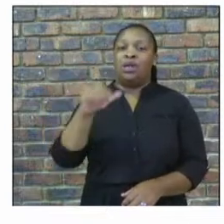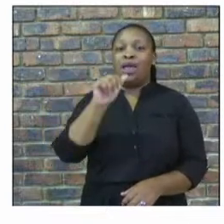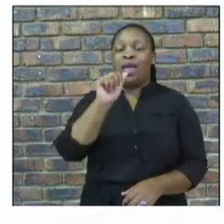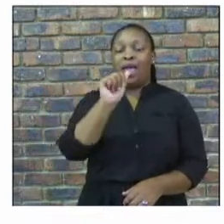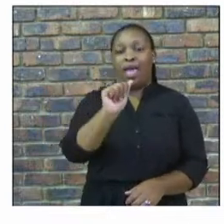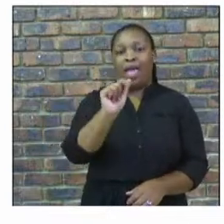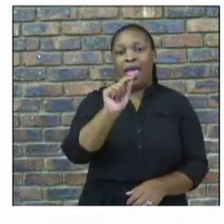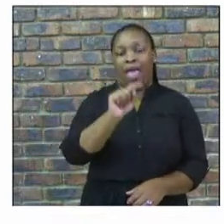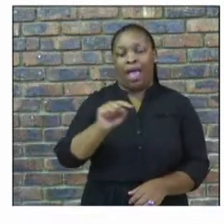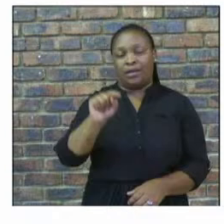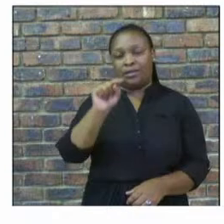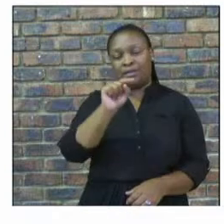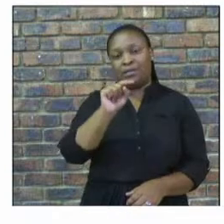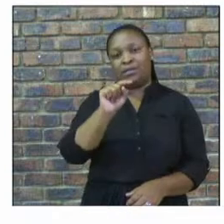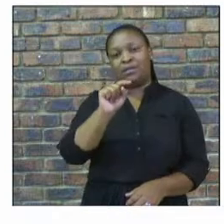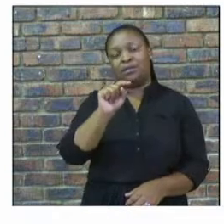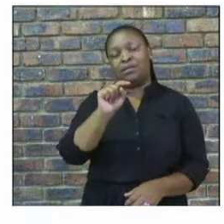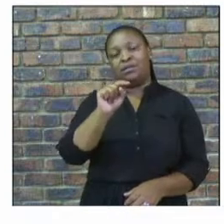at